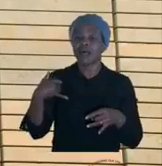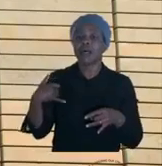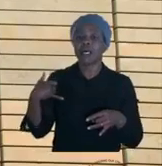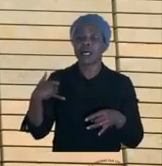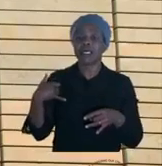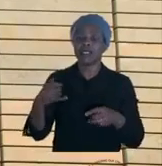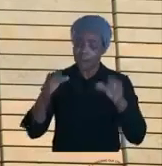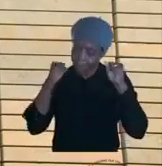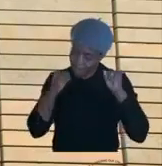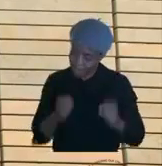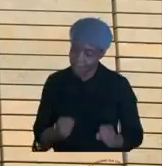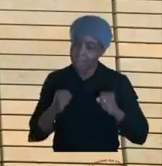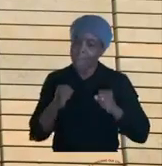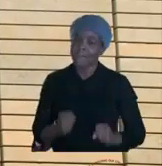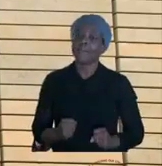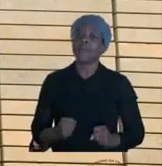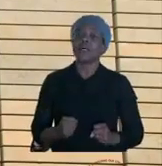resides.